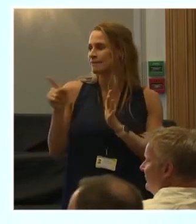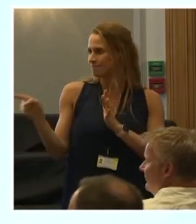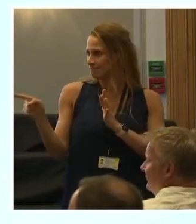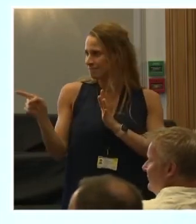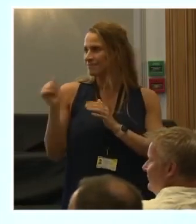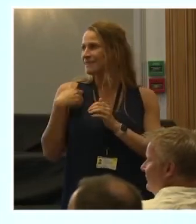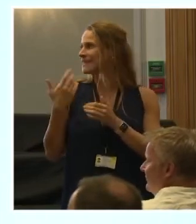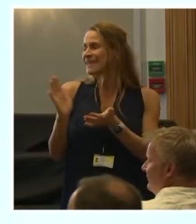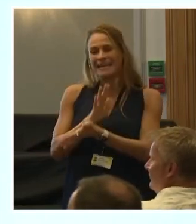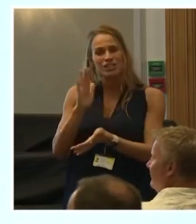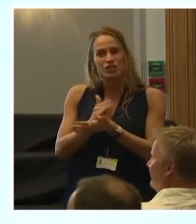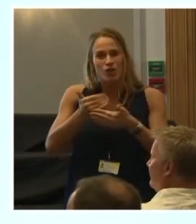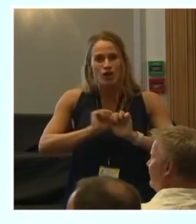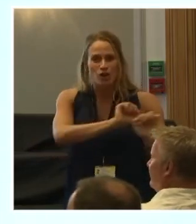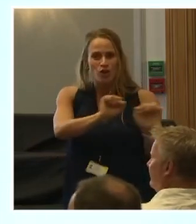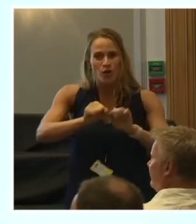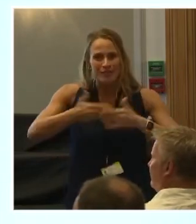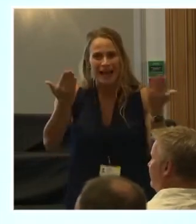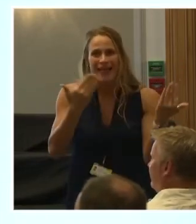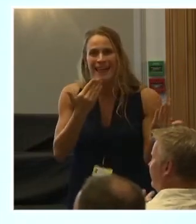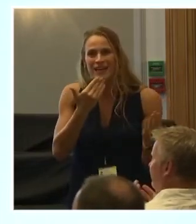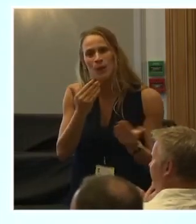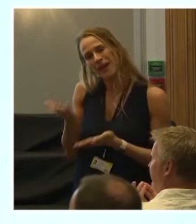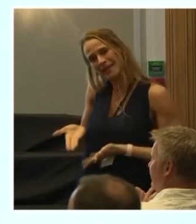today. Enjoy your day, and thank you very much.